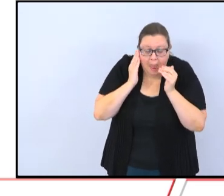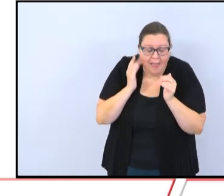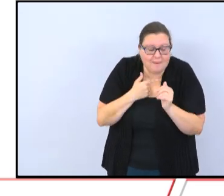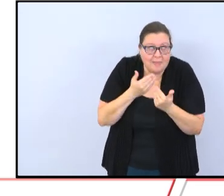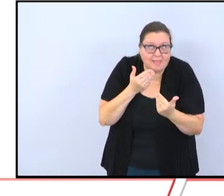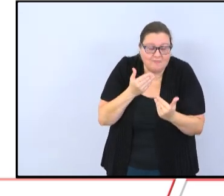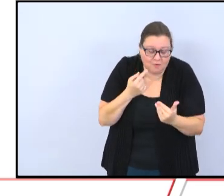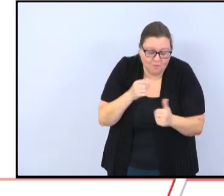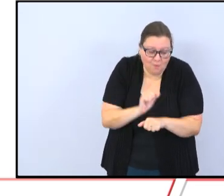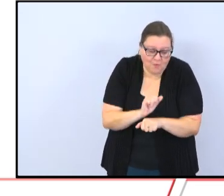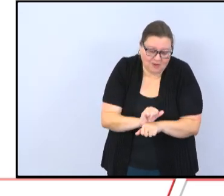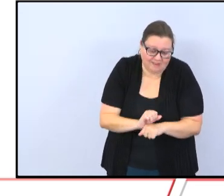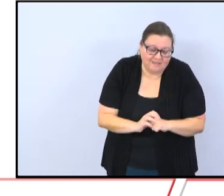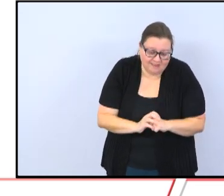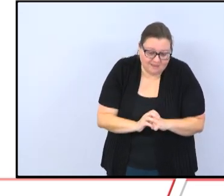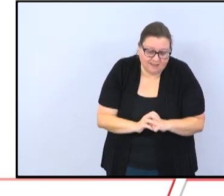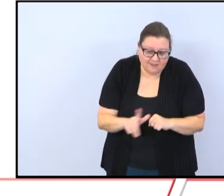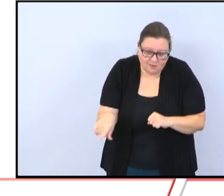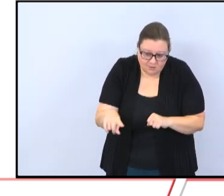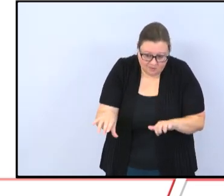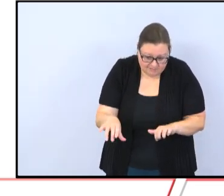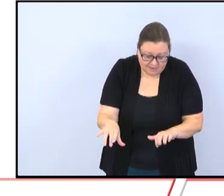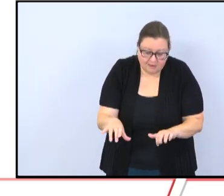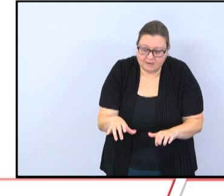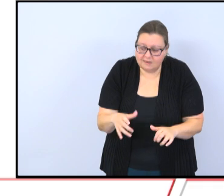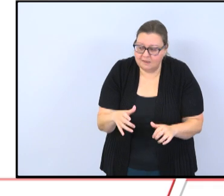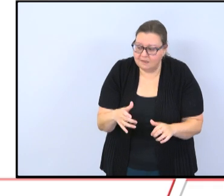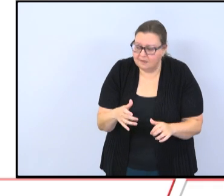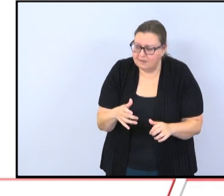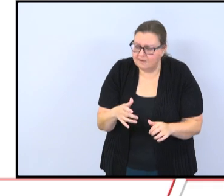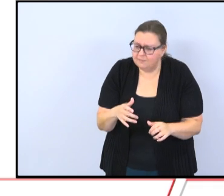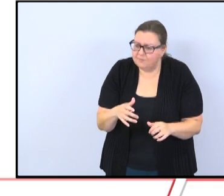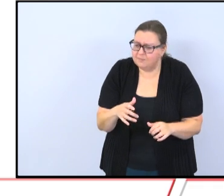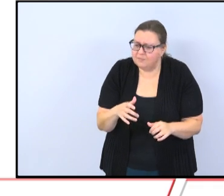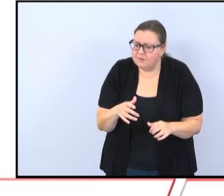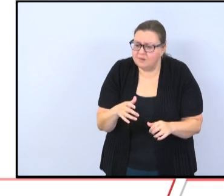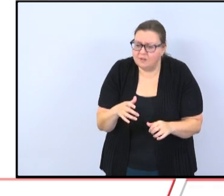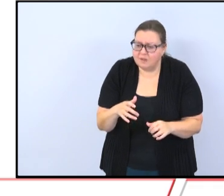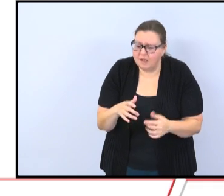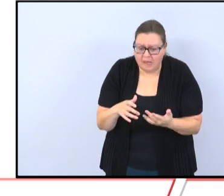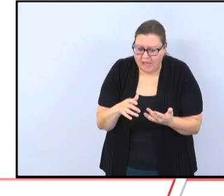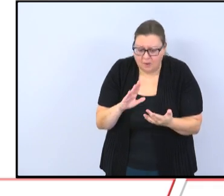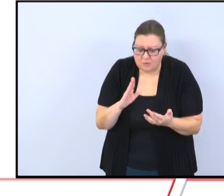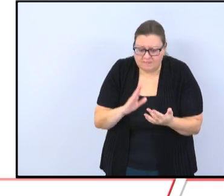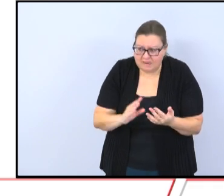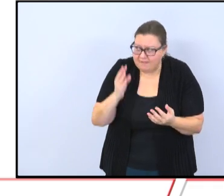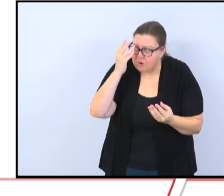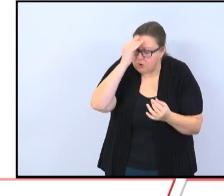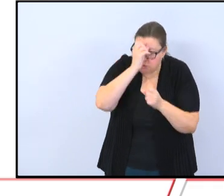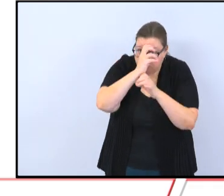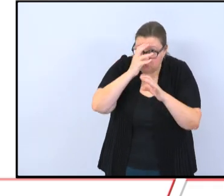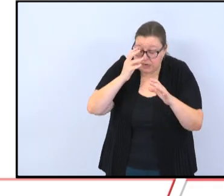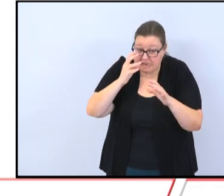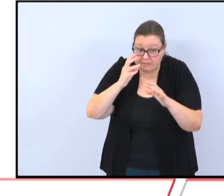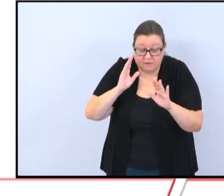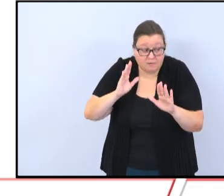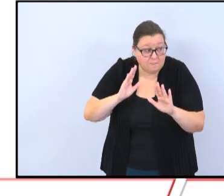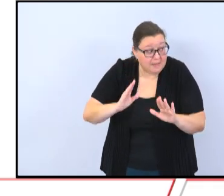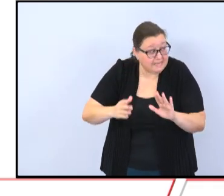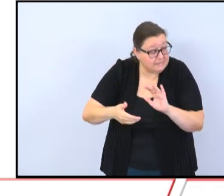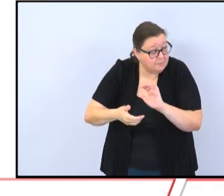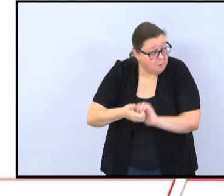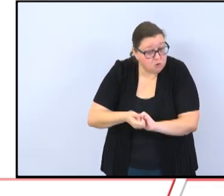incredibly thankful for the work that you guys have done. And O'Connell Robertson, I would have never dreamed of such an amazing